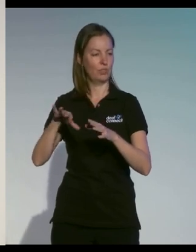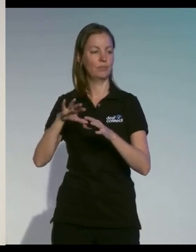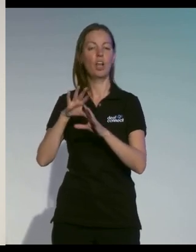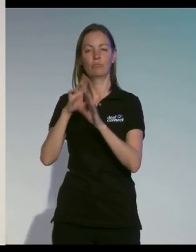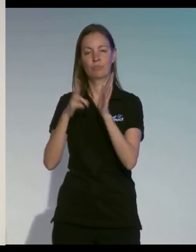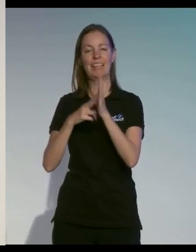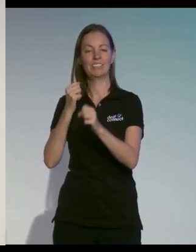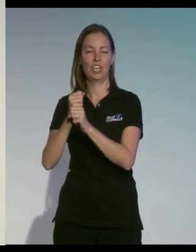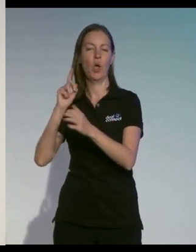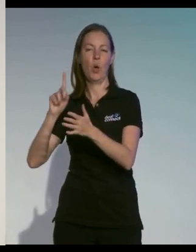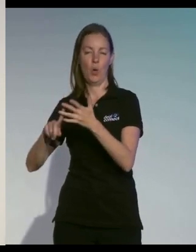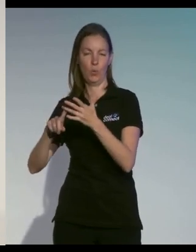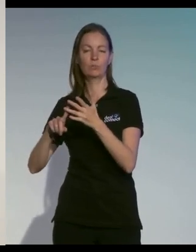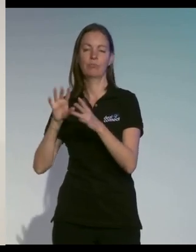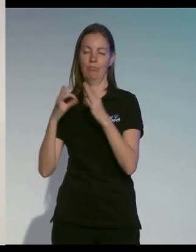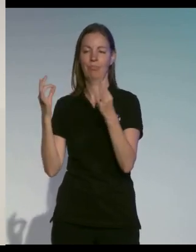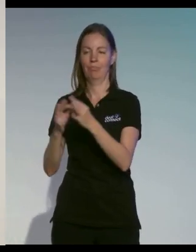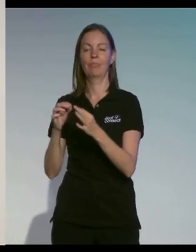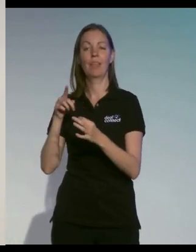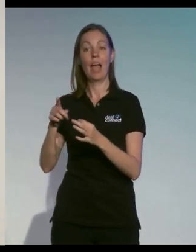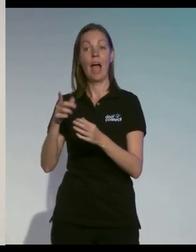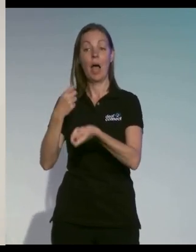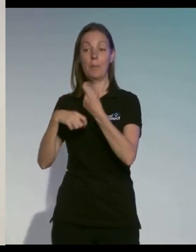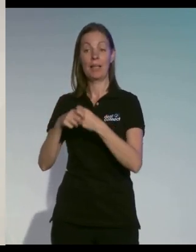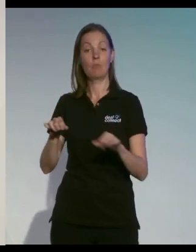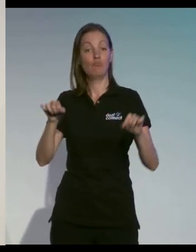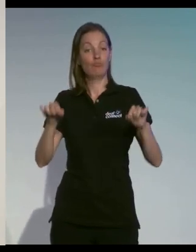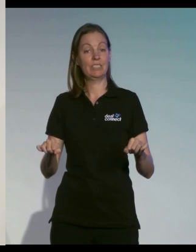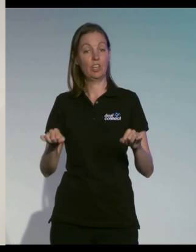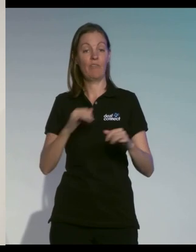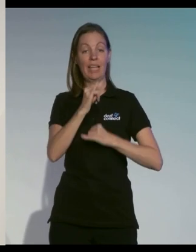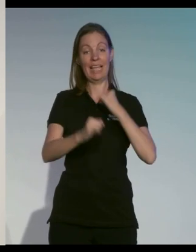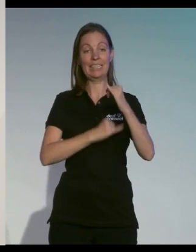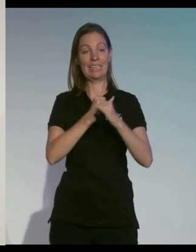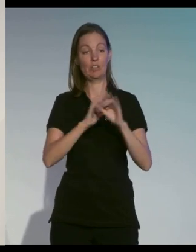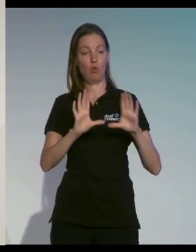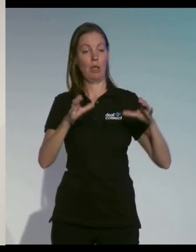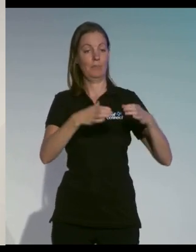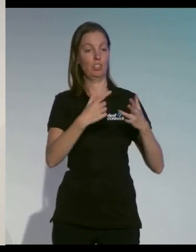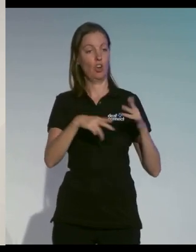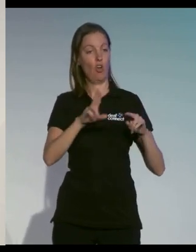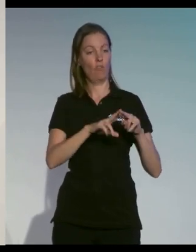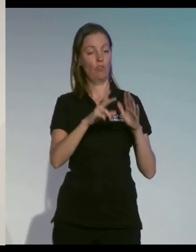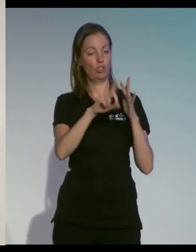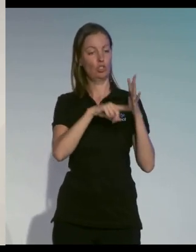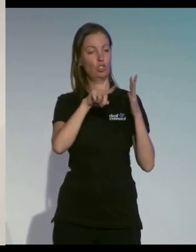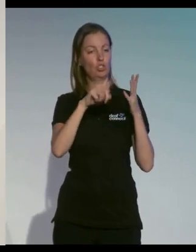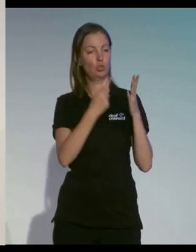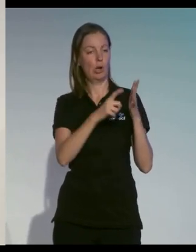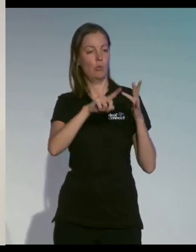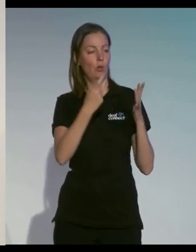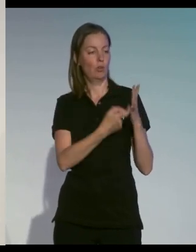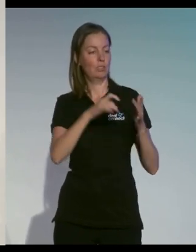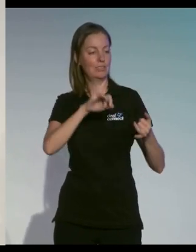member, and then the president of the International Commission of Jurists. And at that last time, I